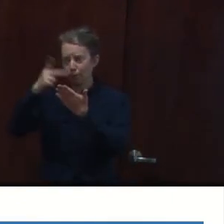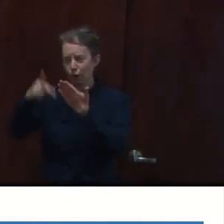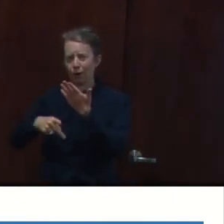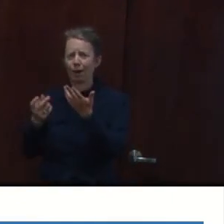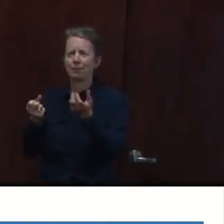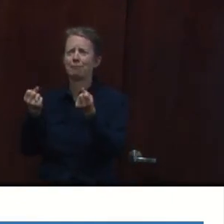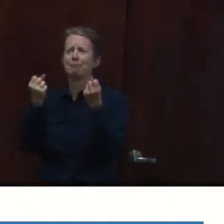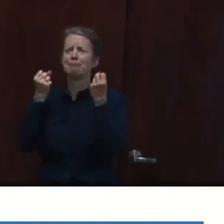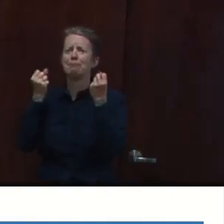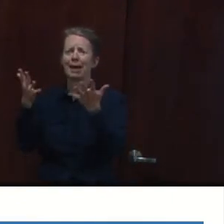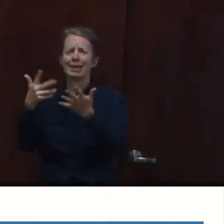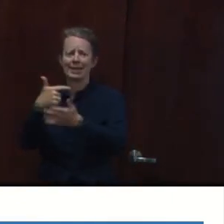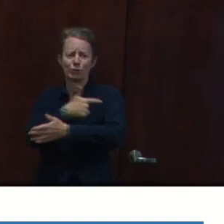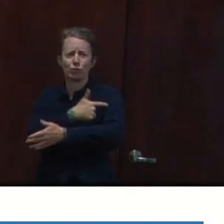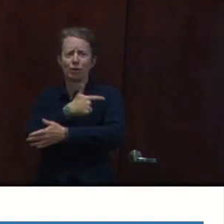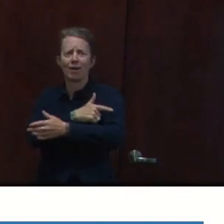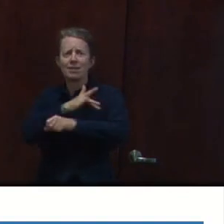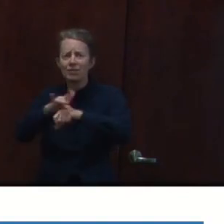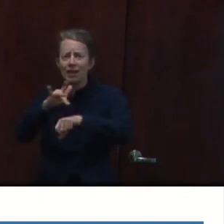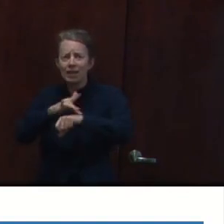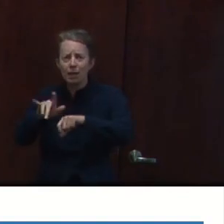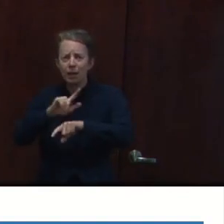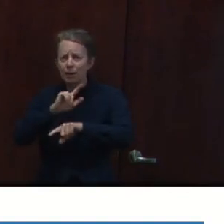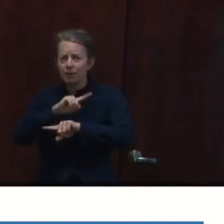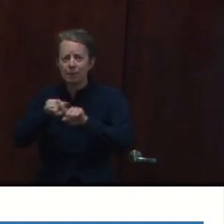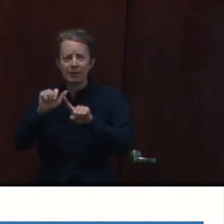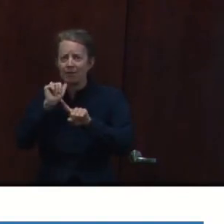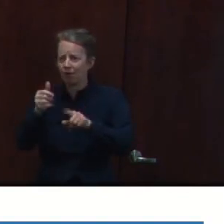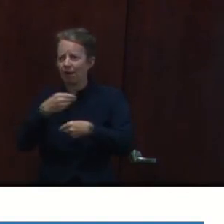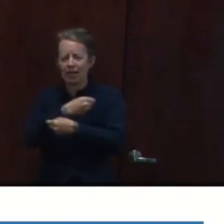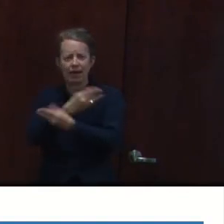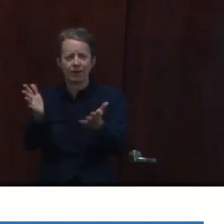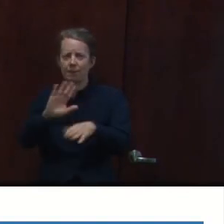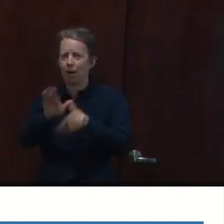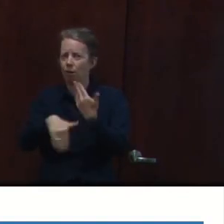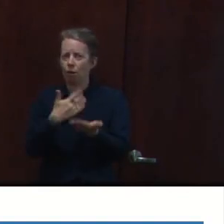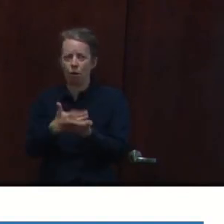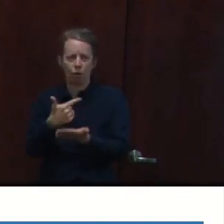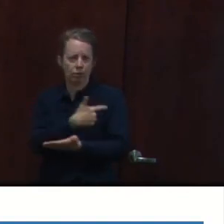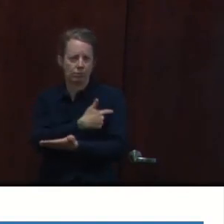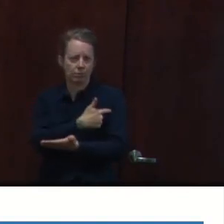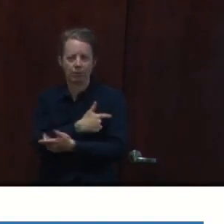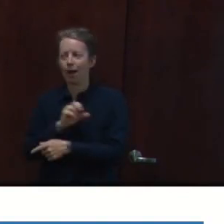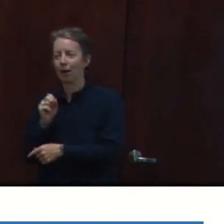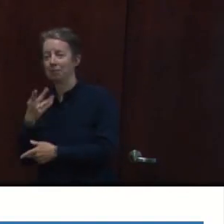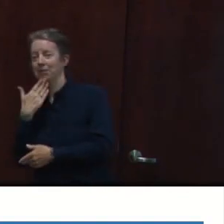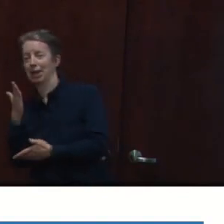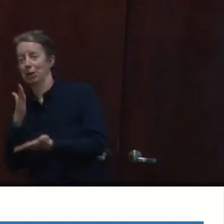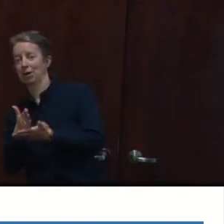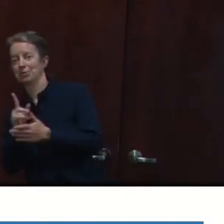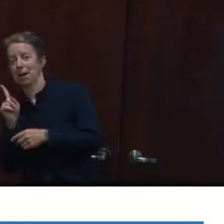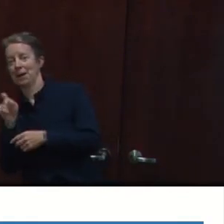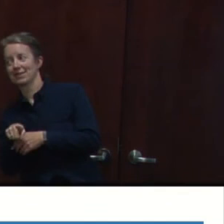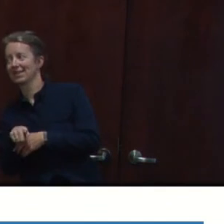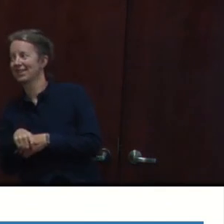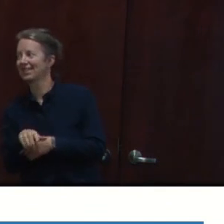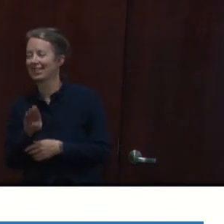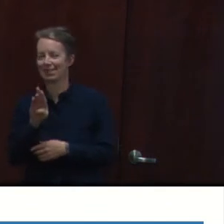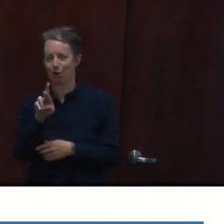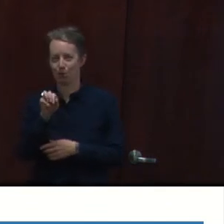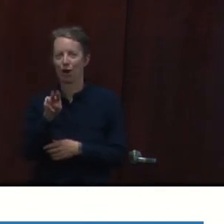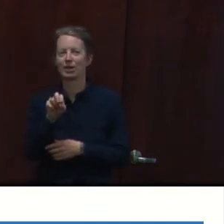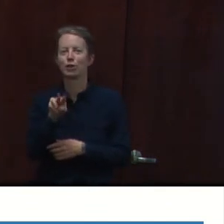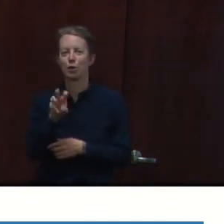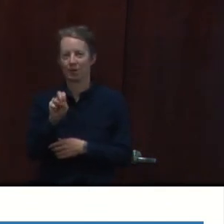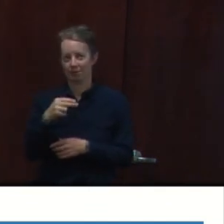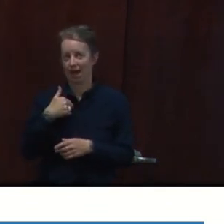have not vaccinated all their doses yet. Thank you. I'll stop asking. So I do have one follow-up question.